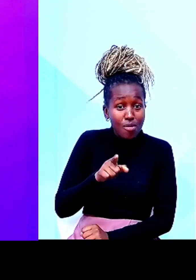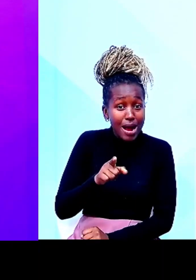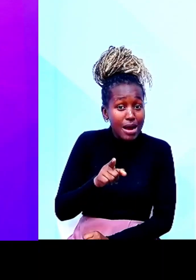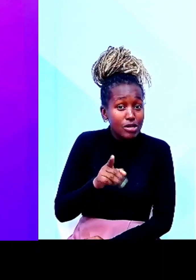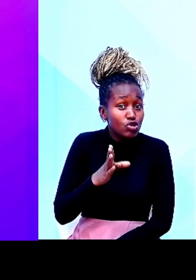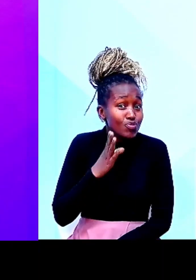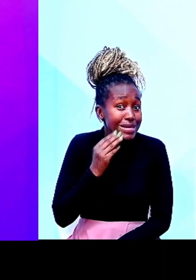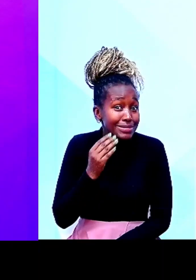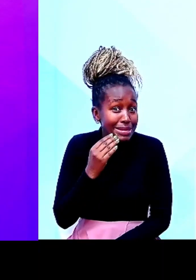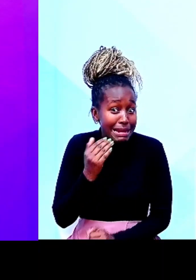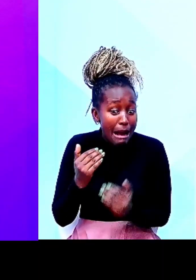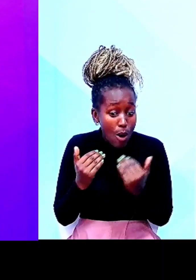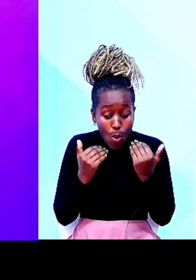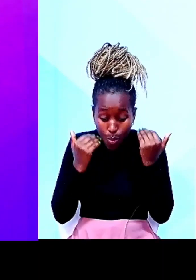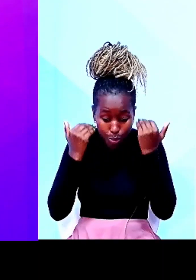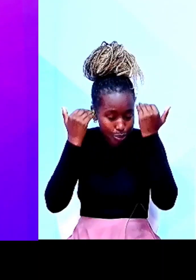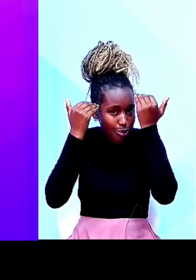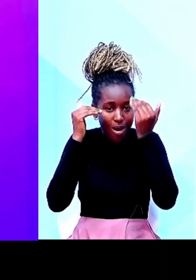stress,